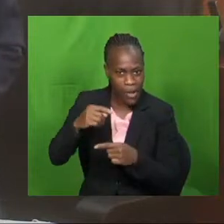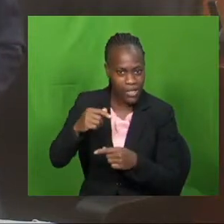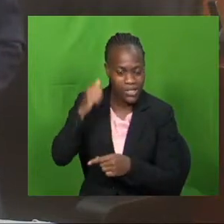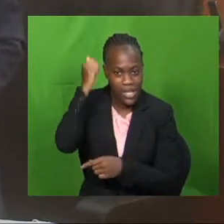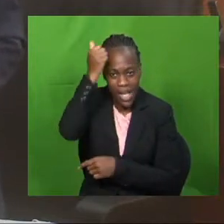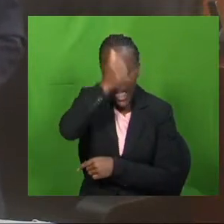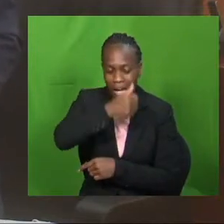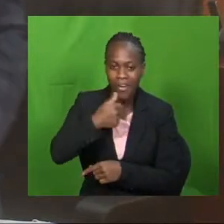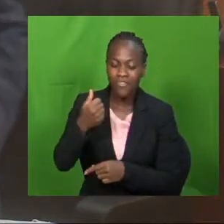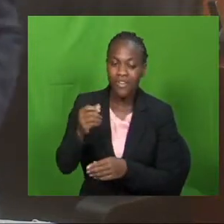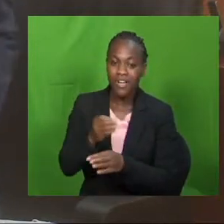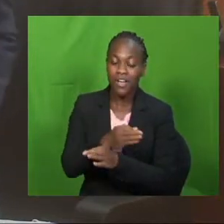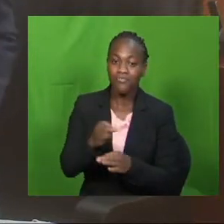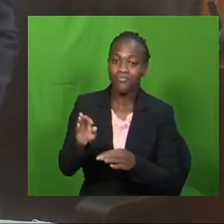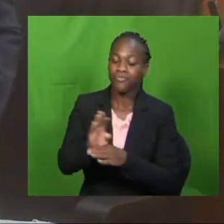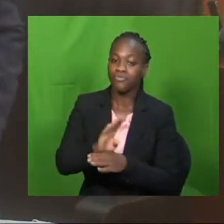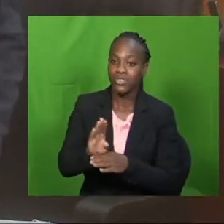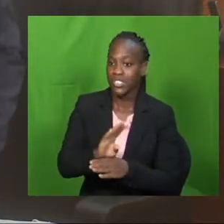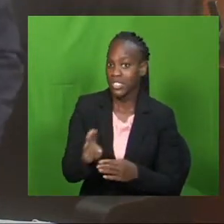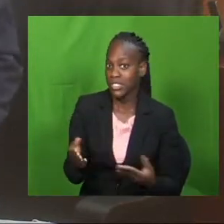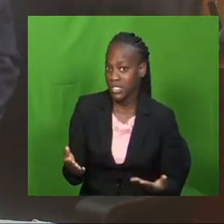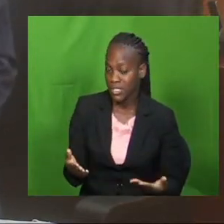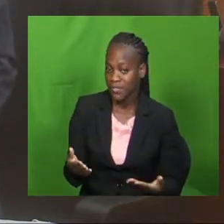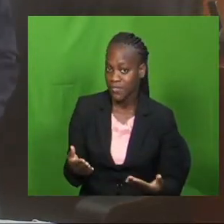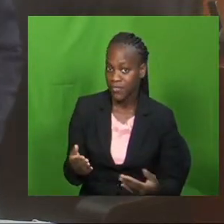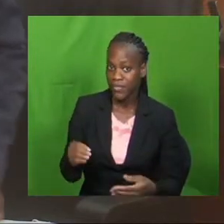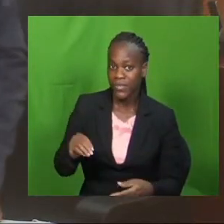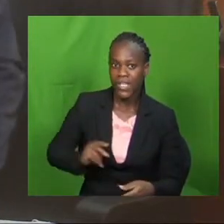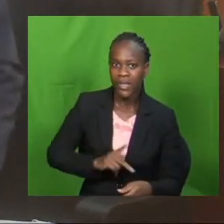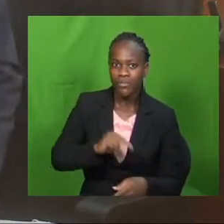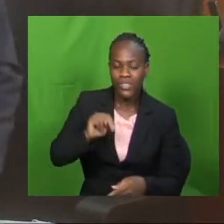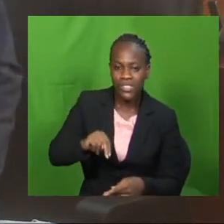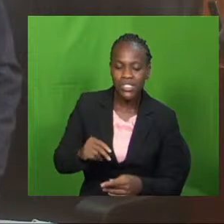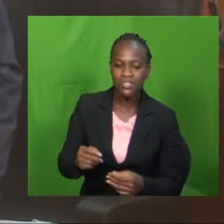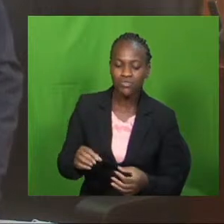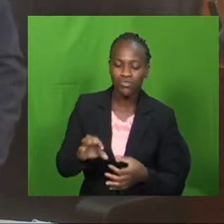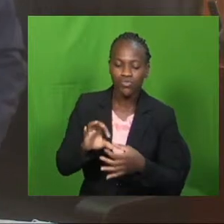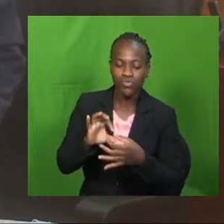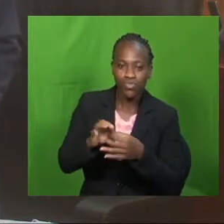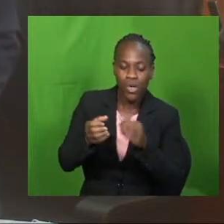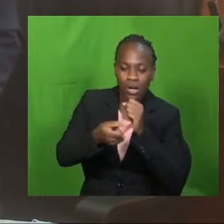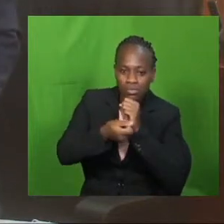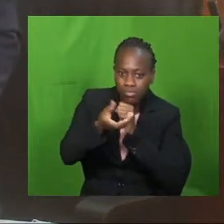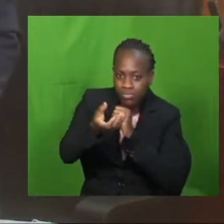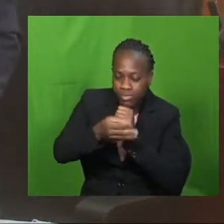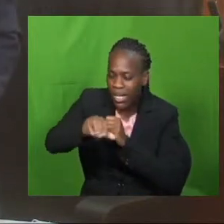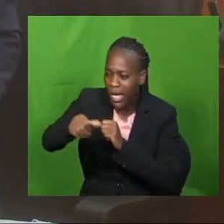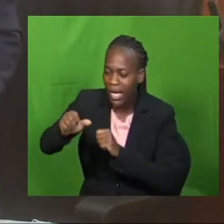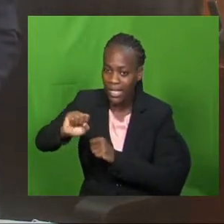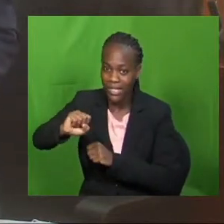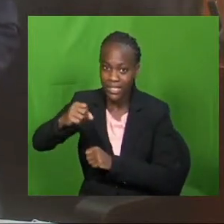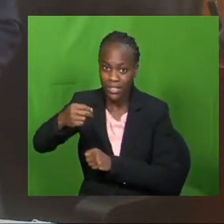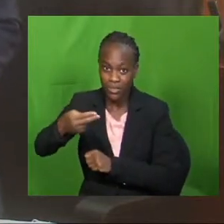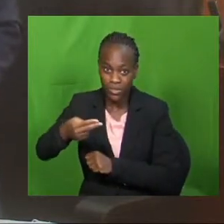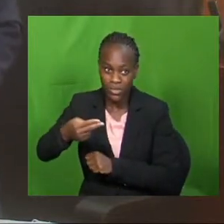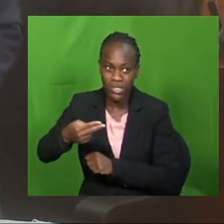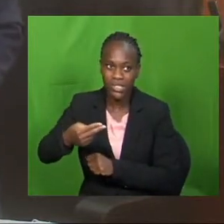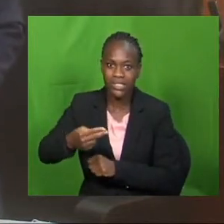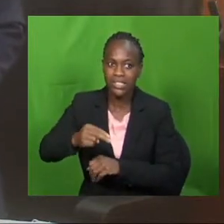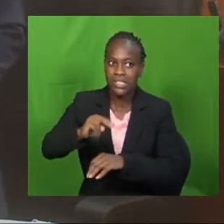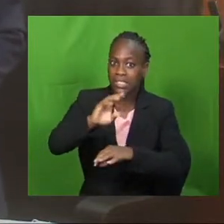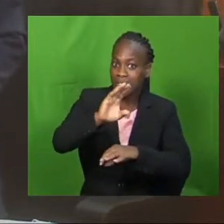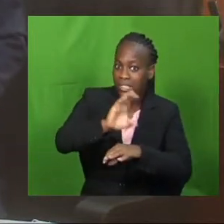Area. Members of Parliament shall have to partner with the media and in collaboration with other stakeholders, including